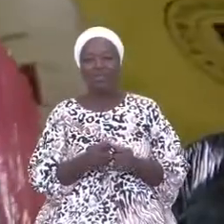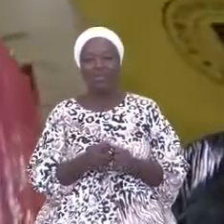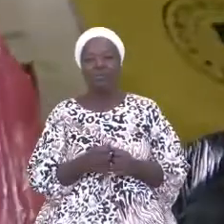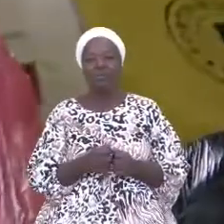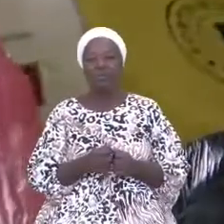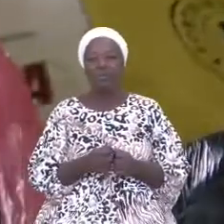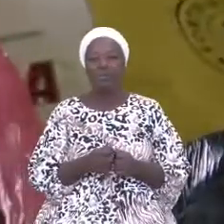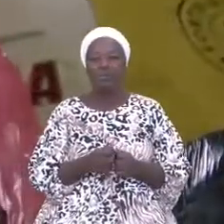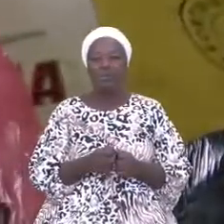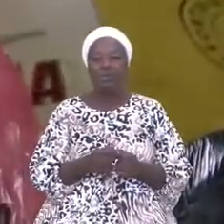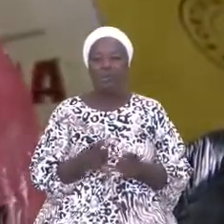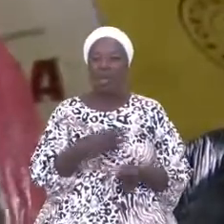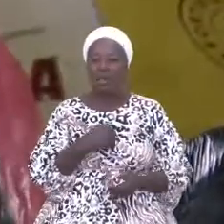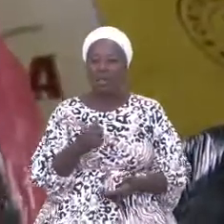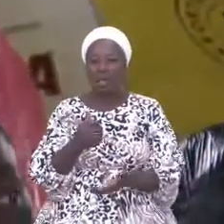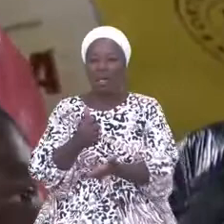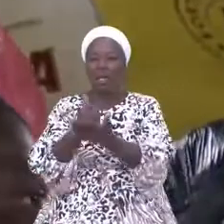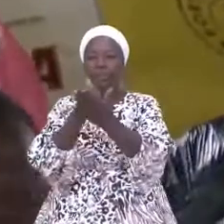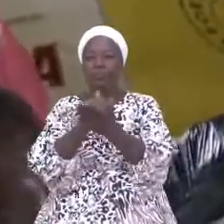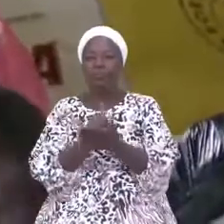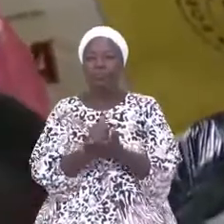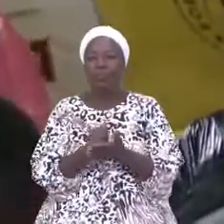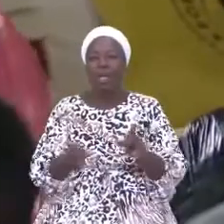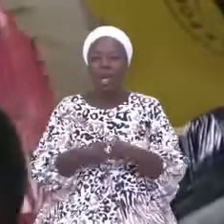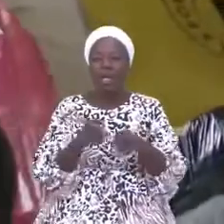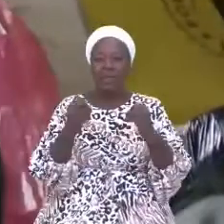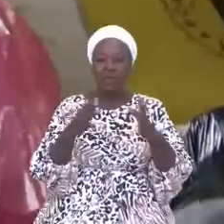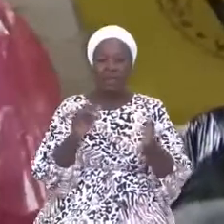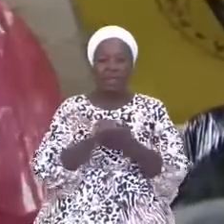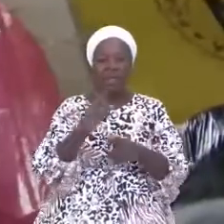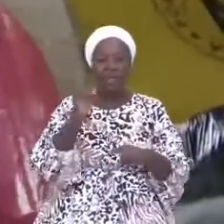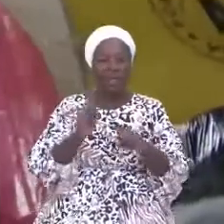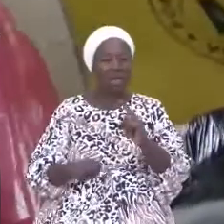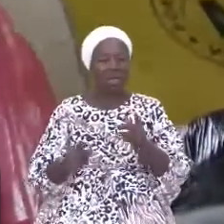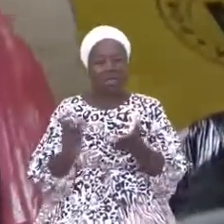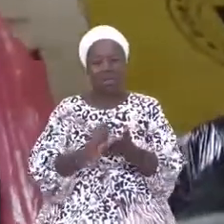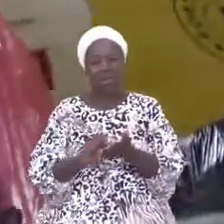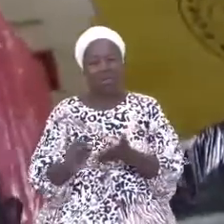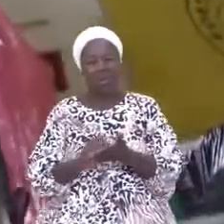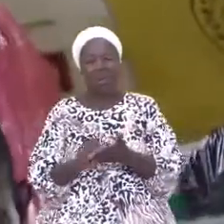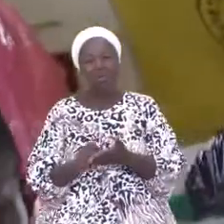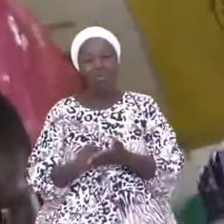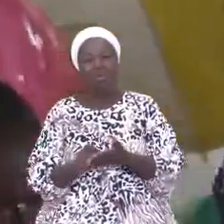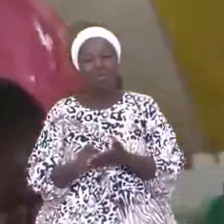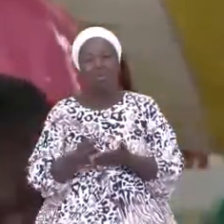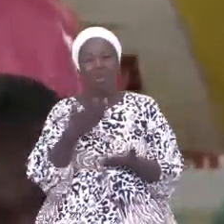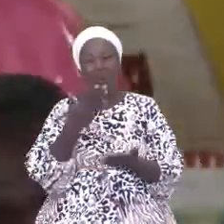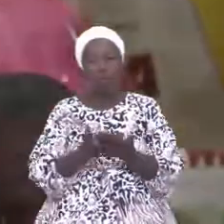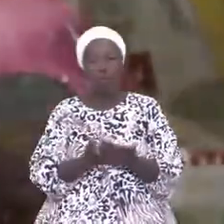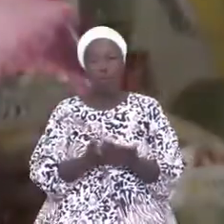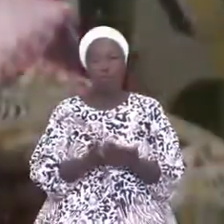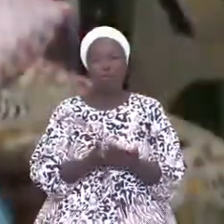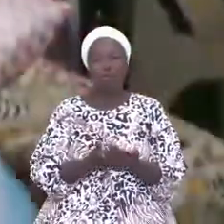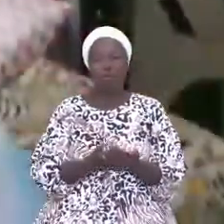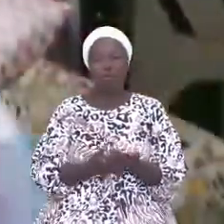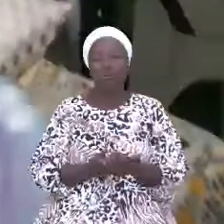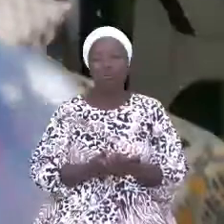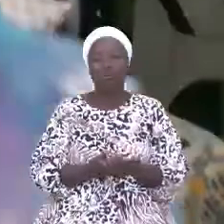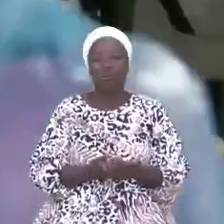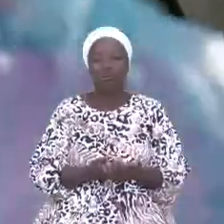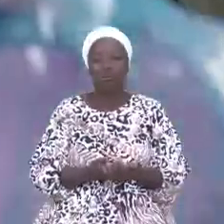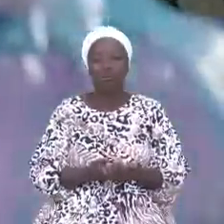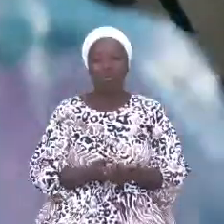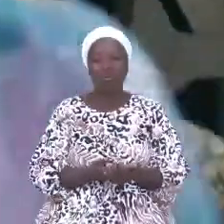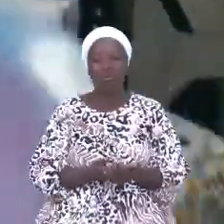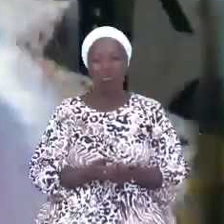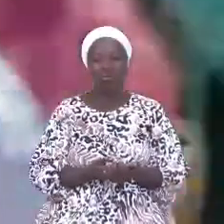brethren, brothers and sisters that have identified themselves that they want to serve this Lord. The Lord has forgiven